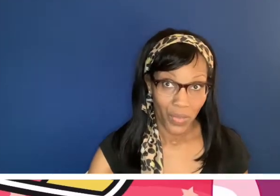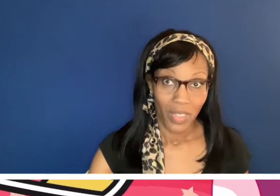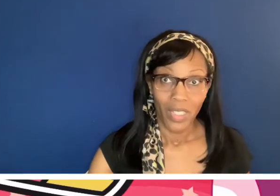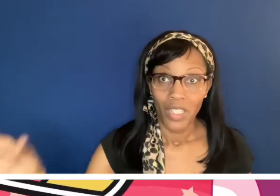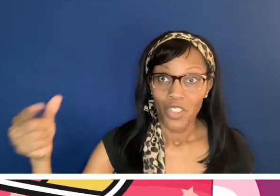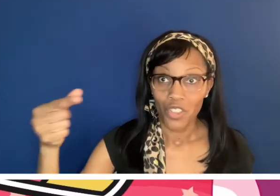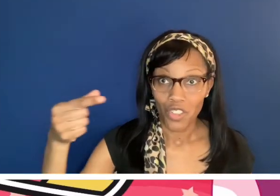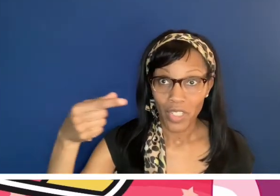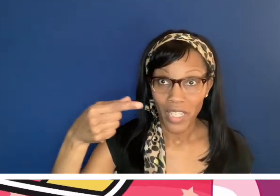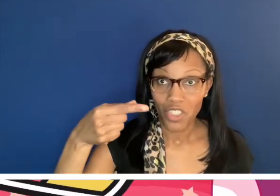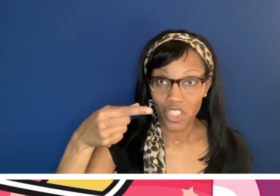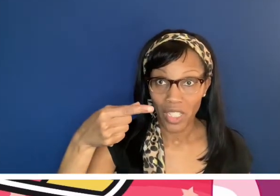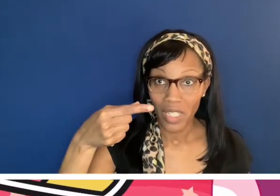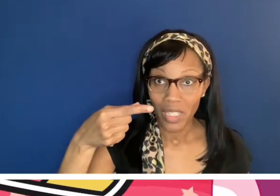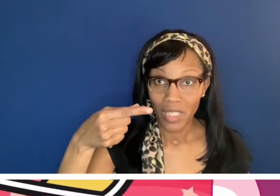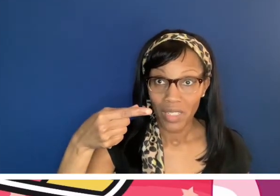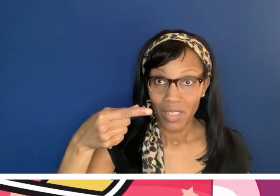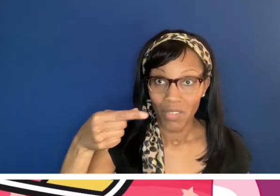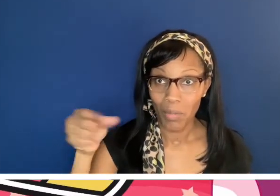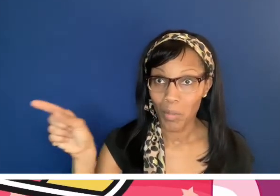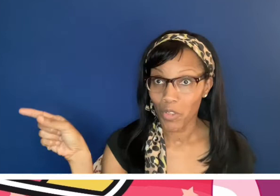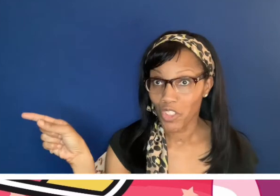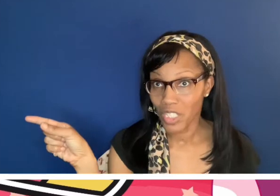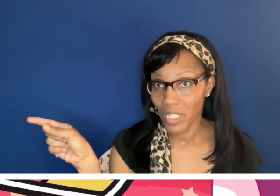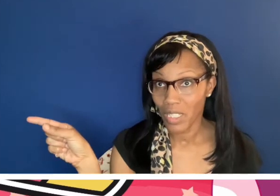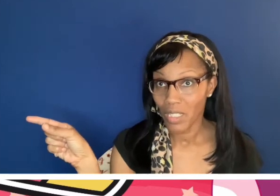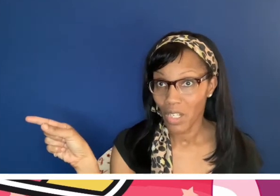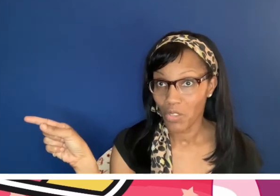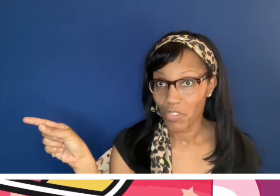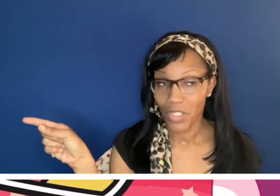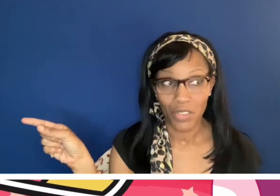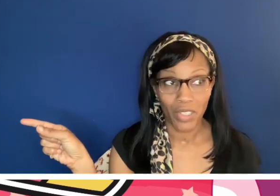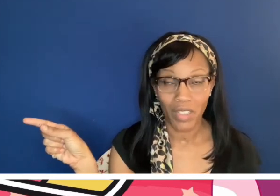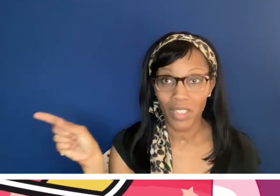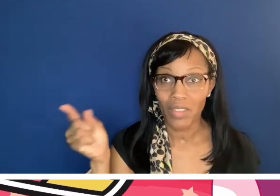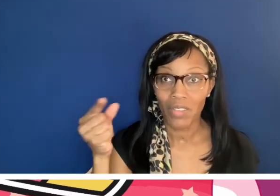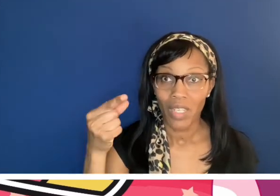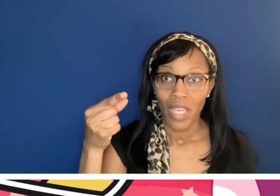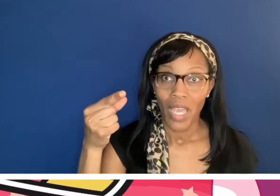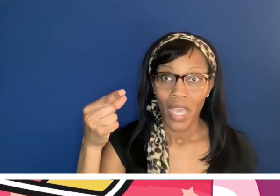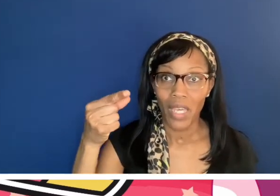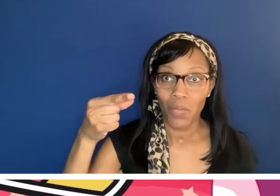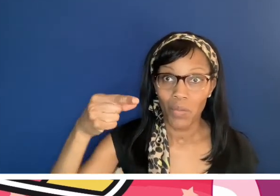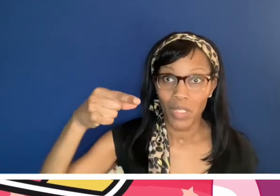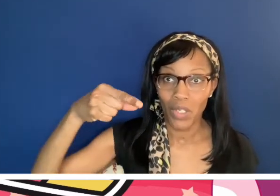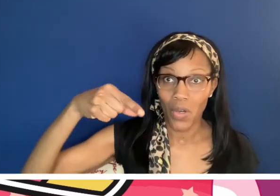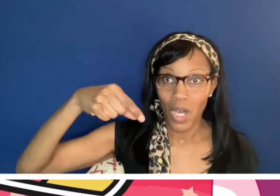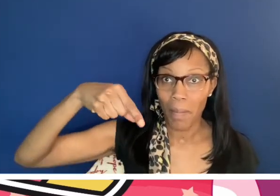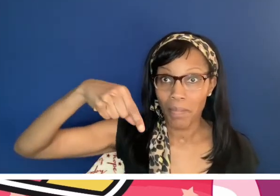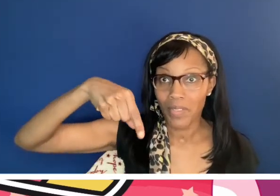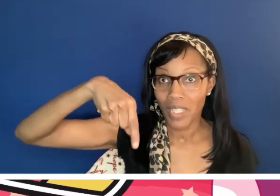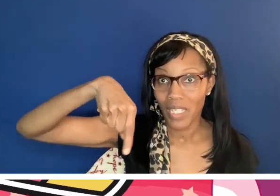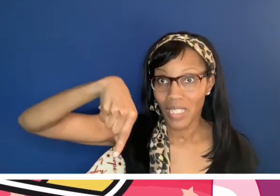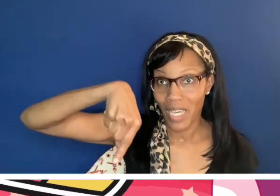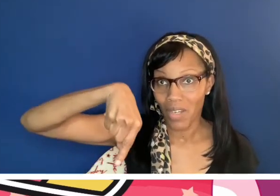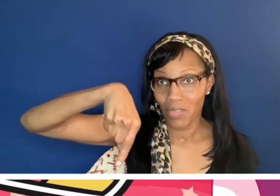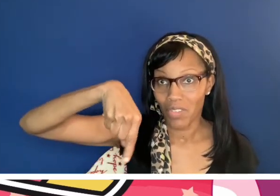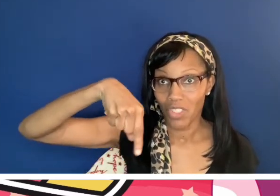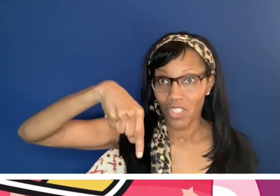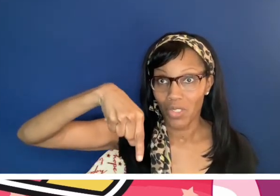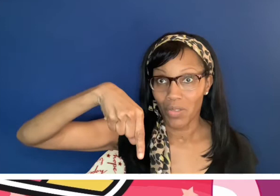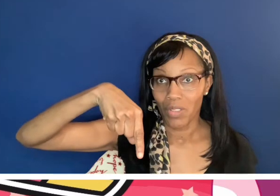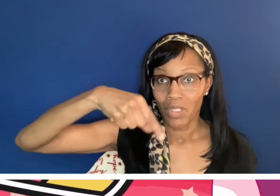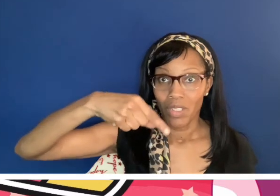Q. Just like G. Remember G? Hold your fingers like this. And we want to go upside